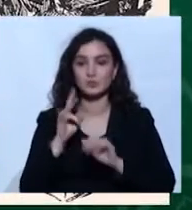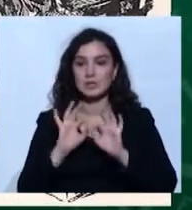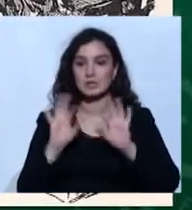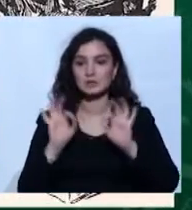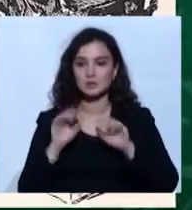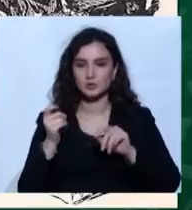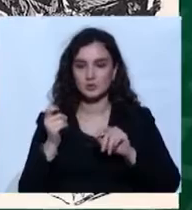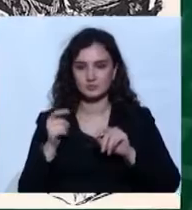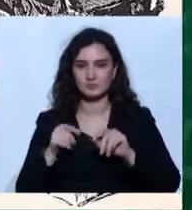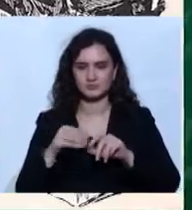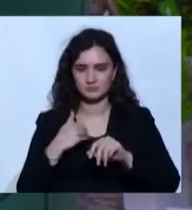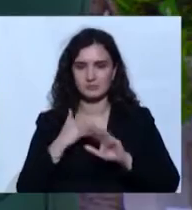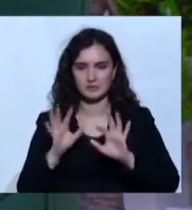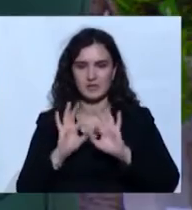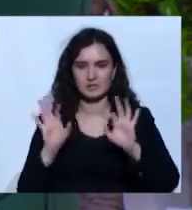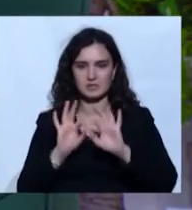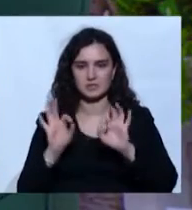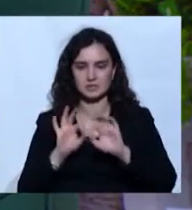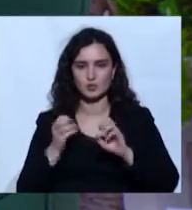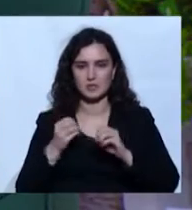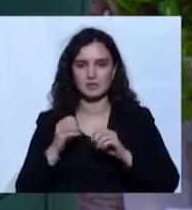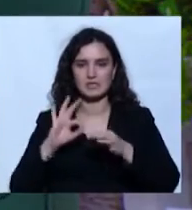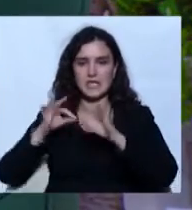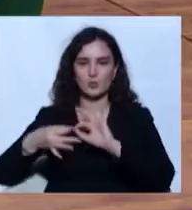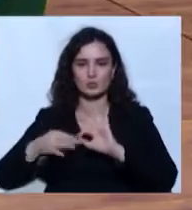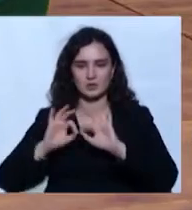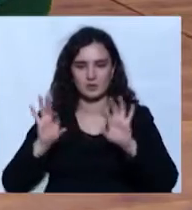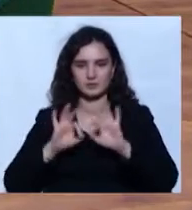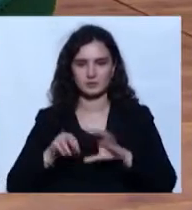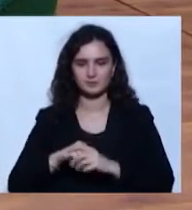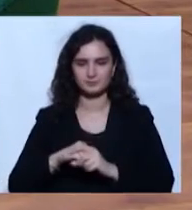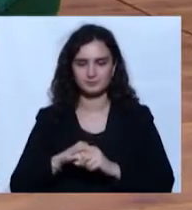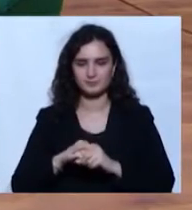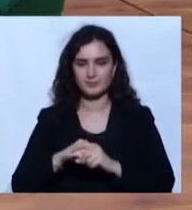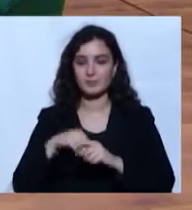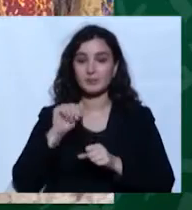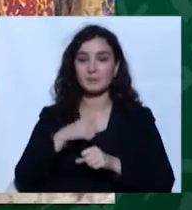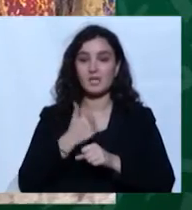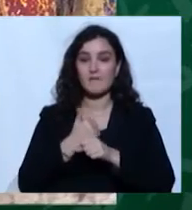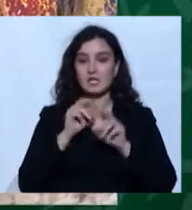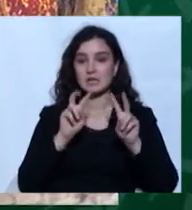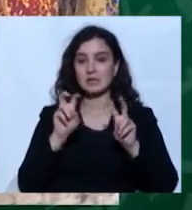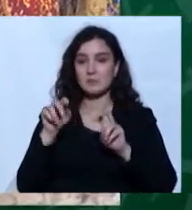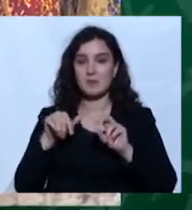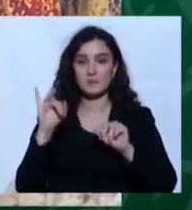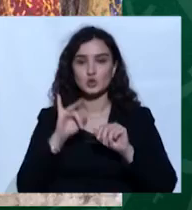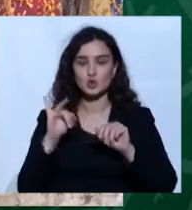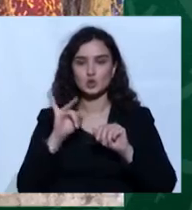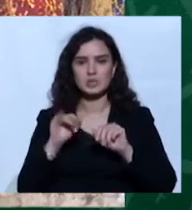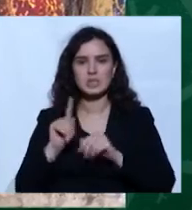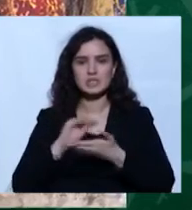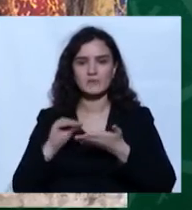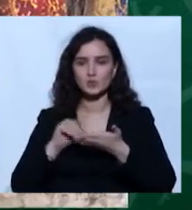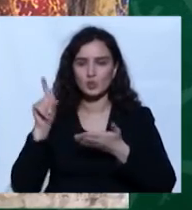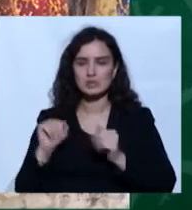that a bit more. I would love to explain that a bit more. Now, the main theme of a story is what the author